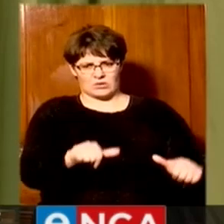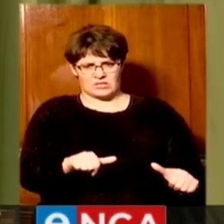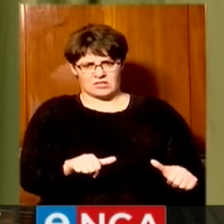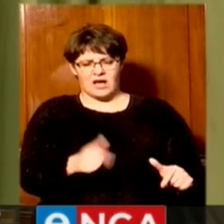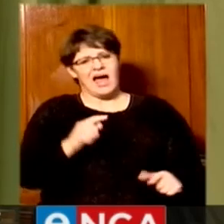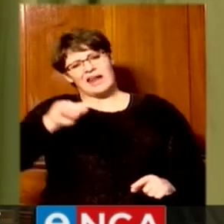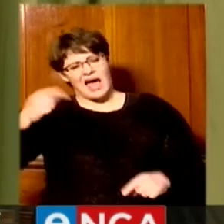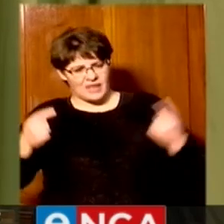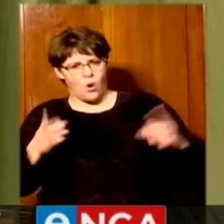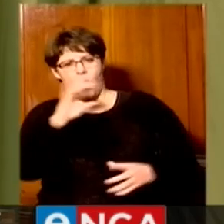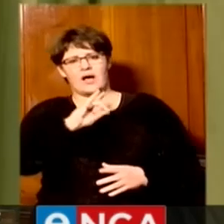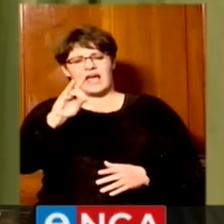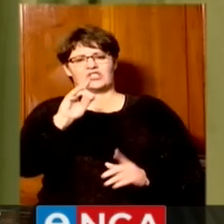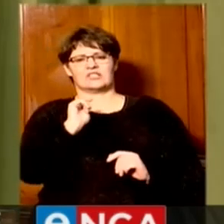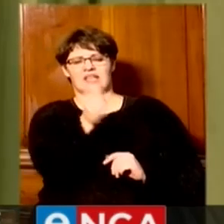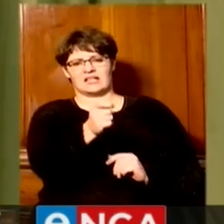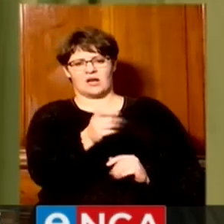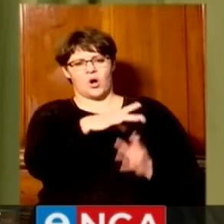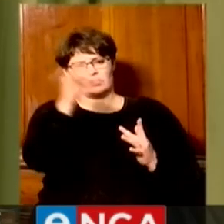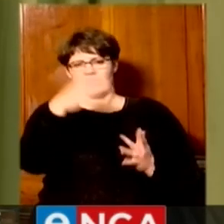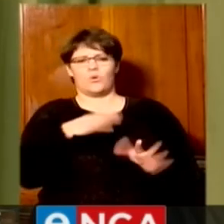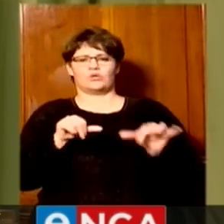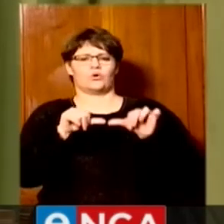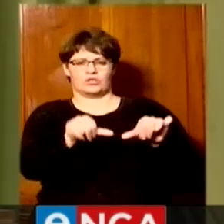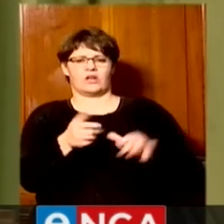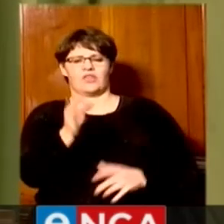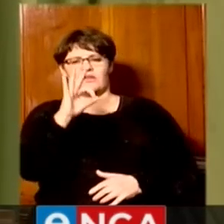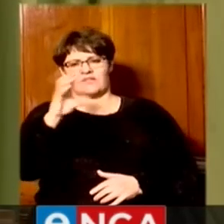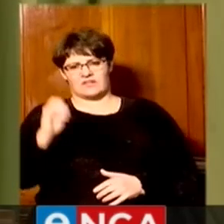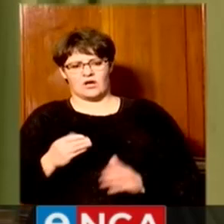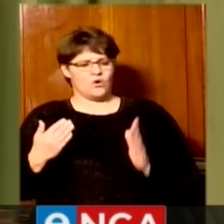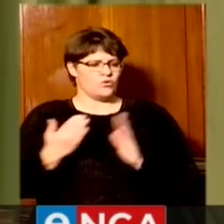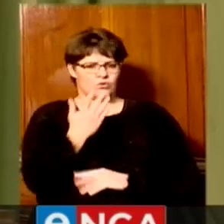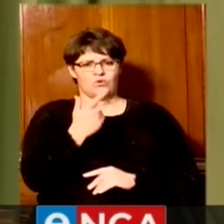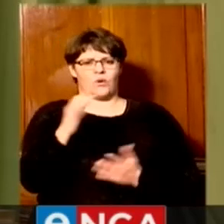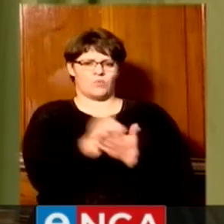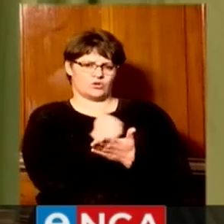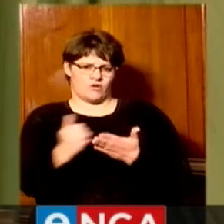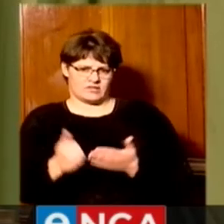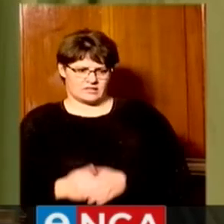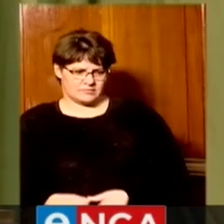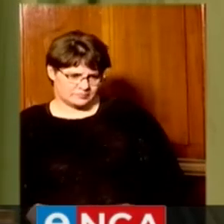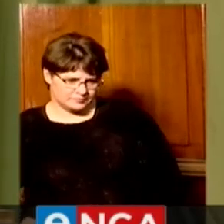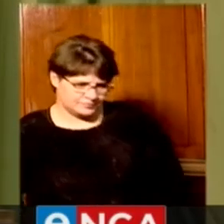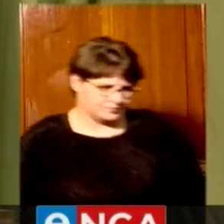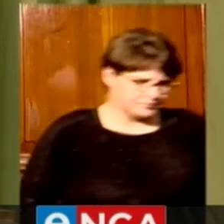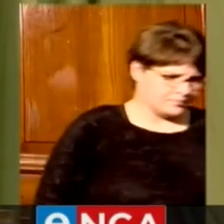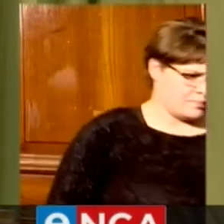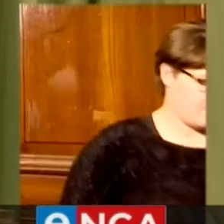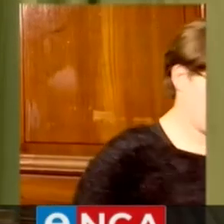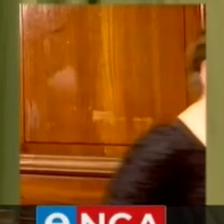account or even the cash send option and not continue receiving the money through the post office. Siyabonga nje ukuthi iposi